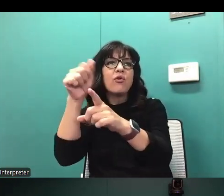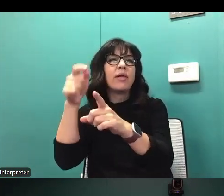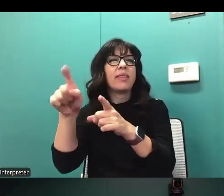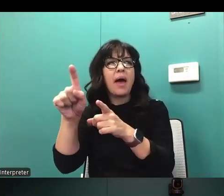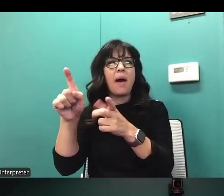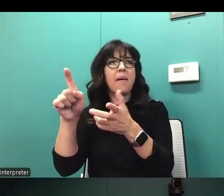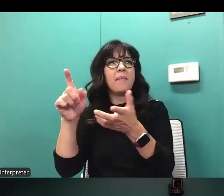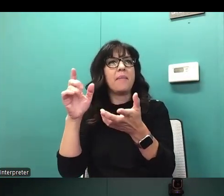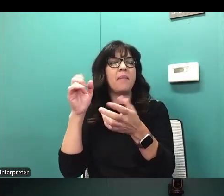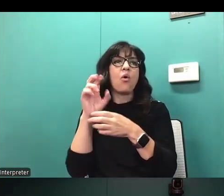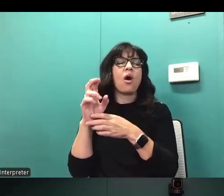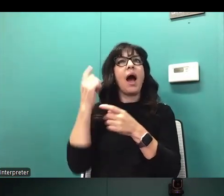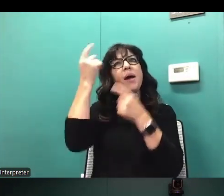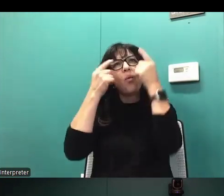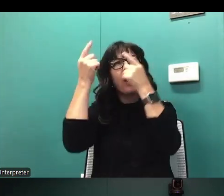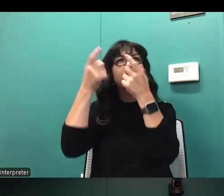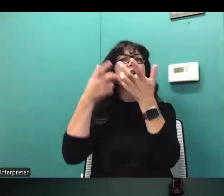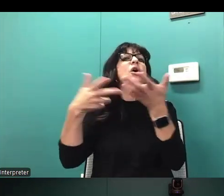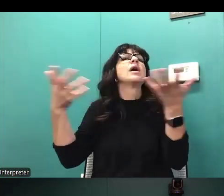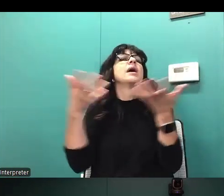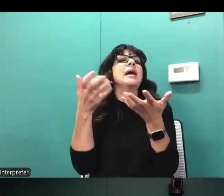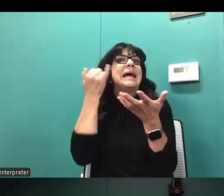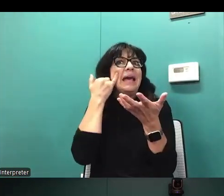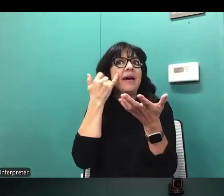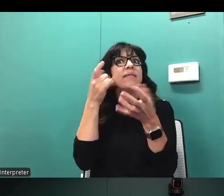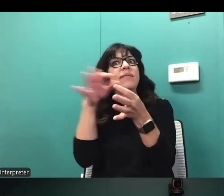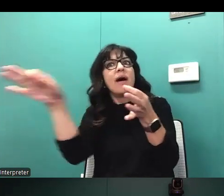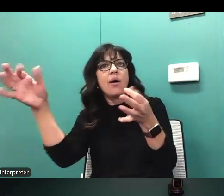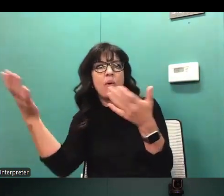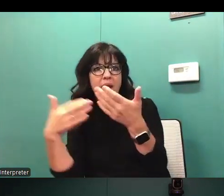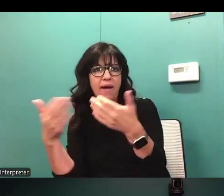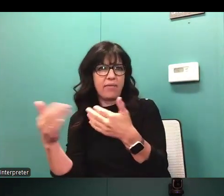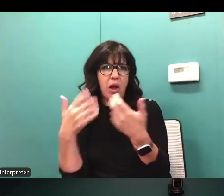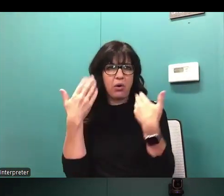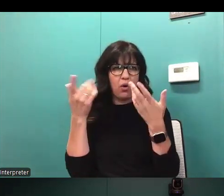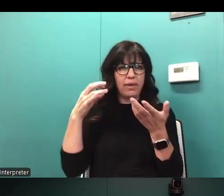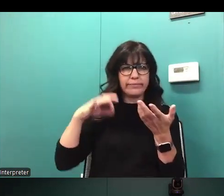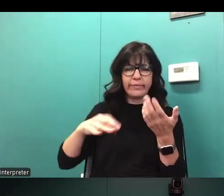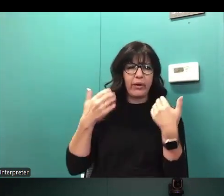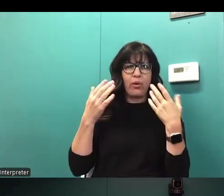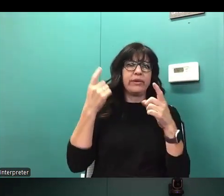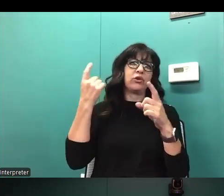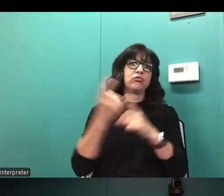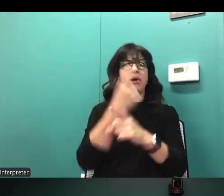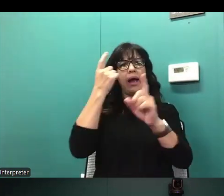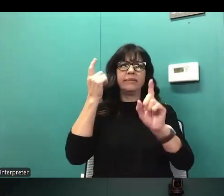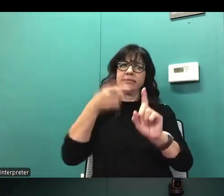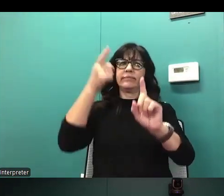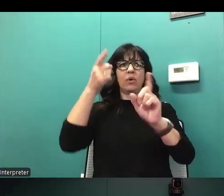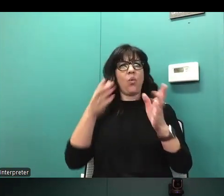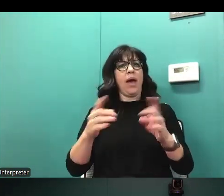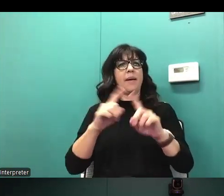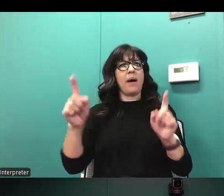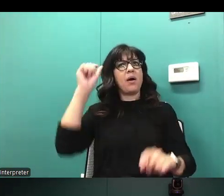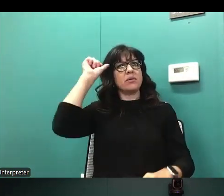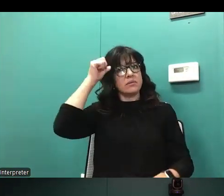wonder statement or whatever. But I don't know if that's helpful for anybody. I don't know if there's any like right way, but we have it drilled